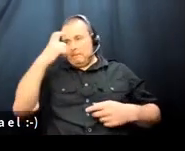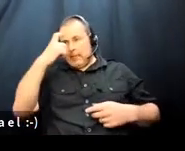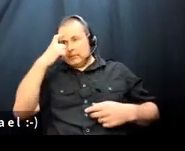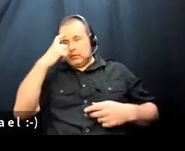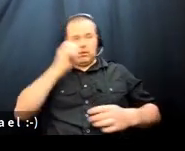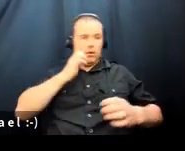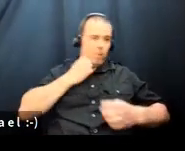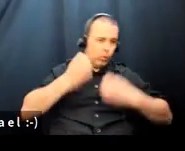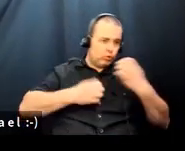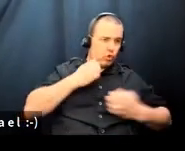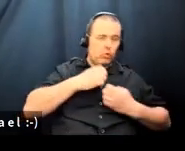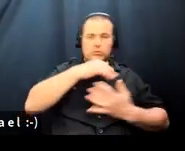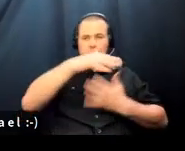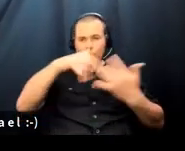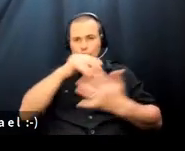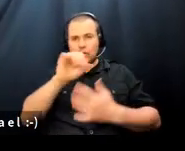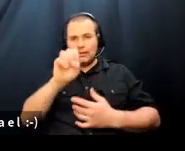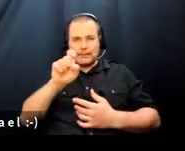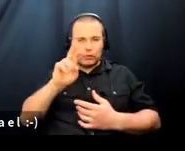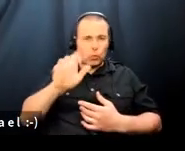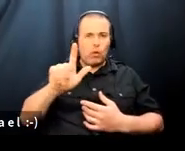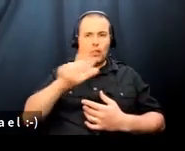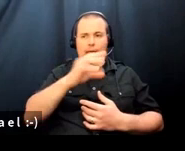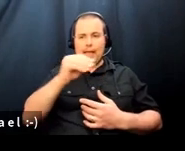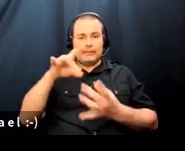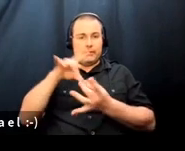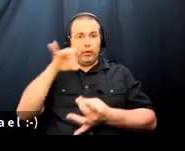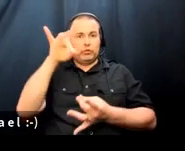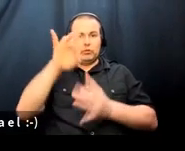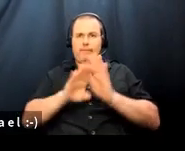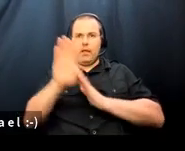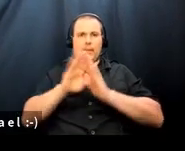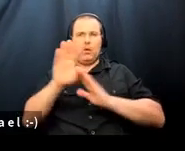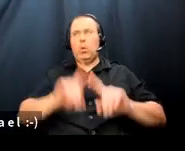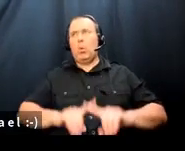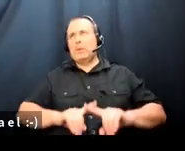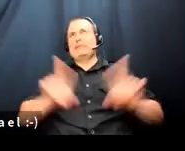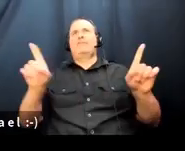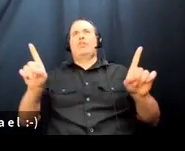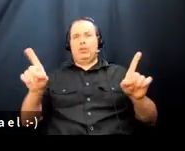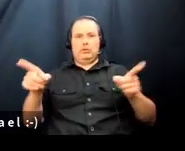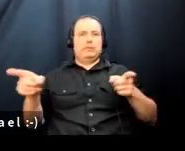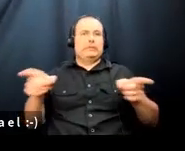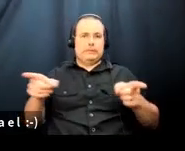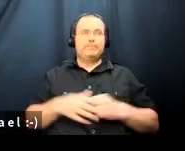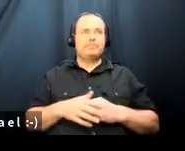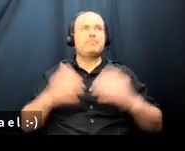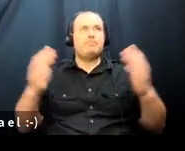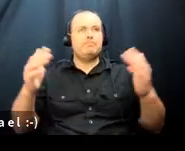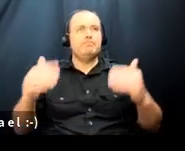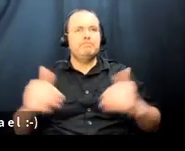emotional, social, sexual, and spiritual development. Huge differences. Okay, the next